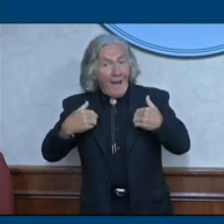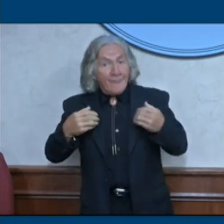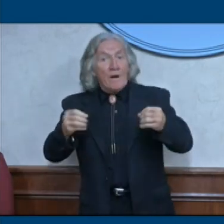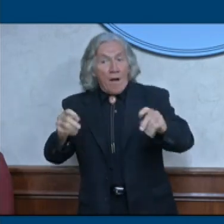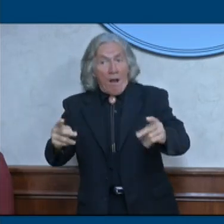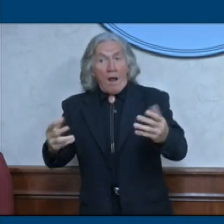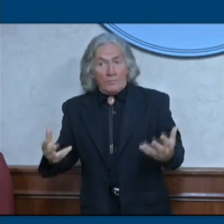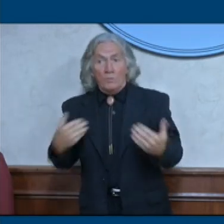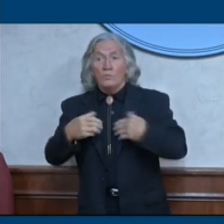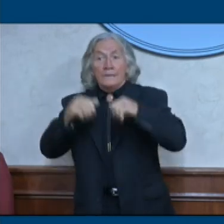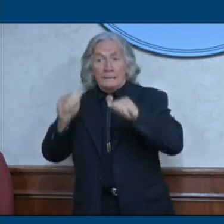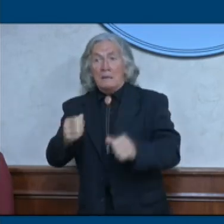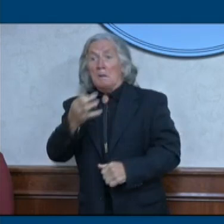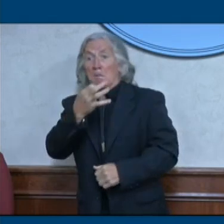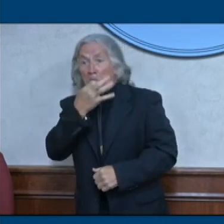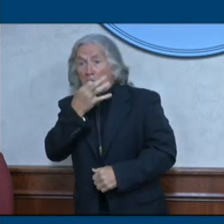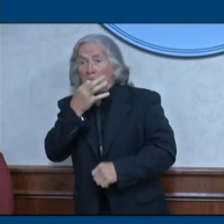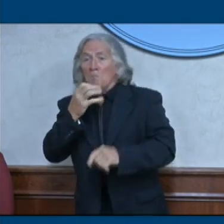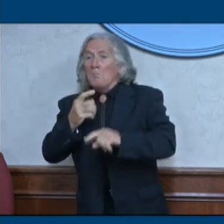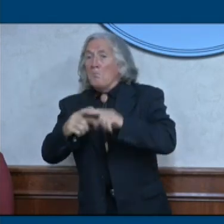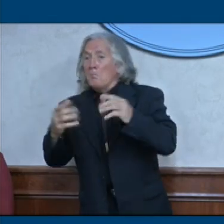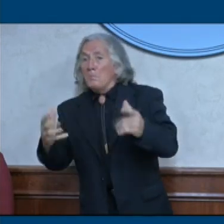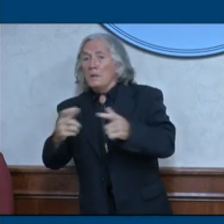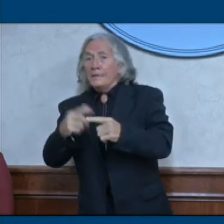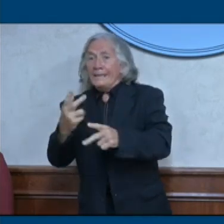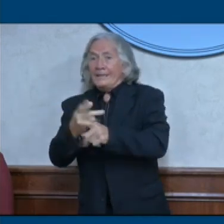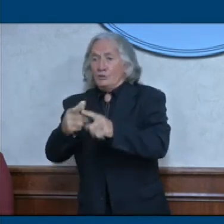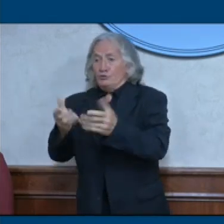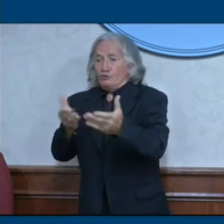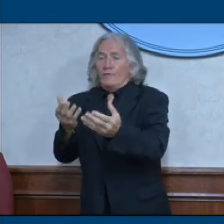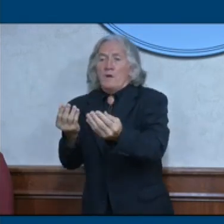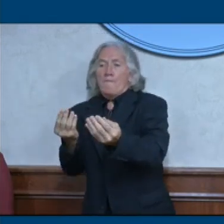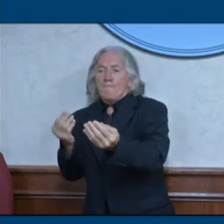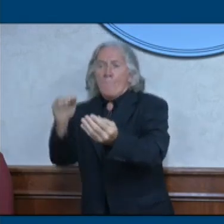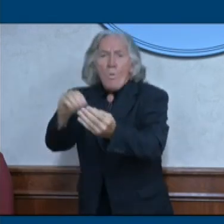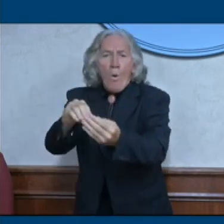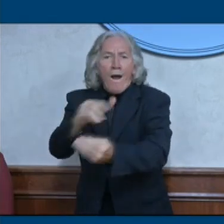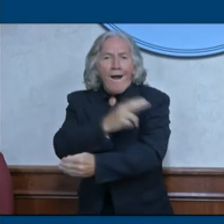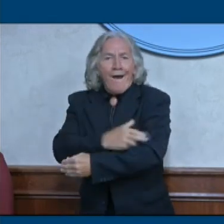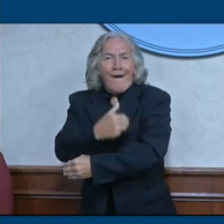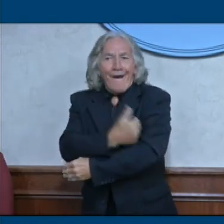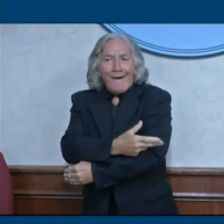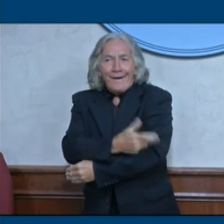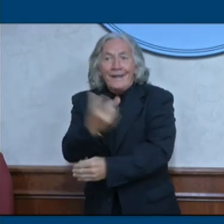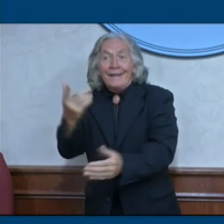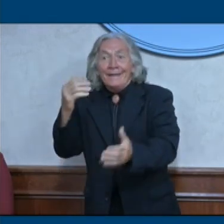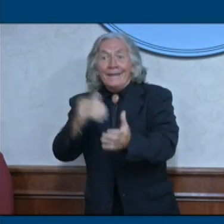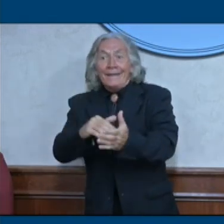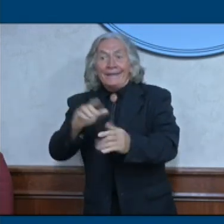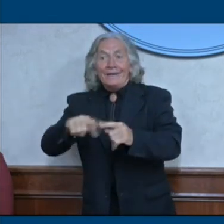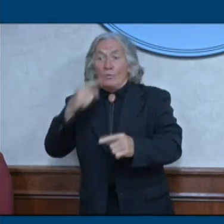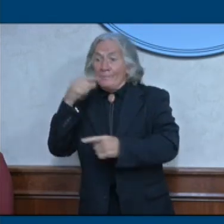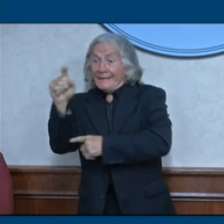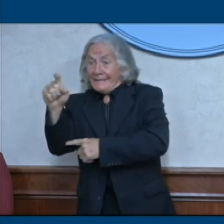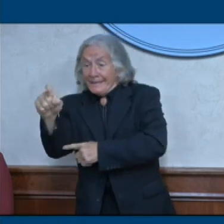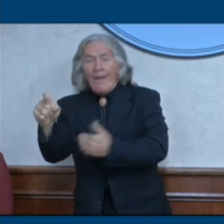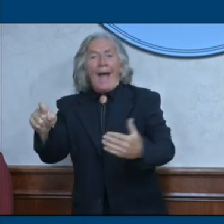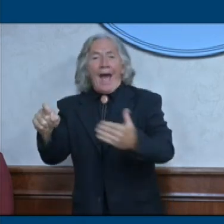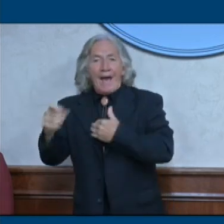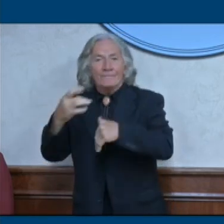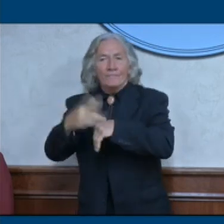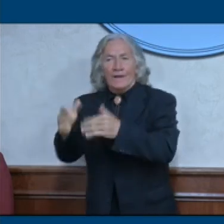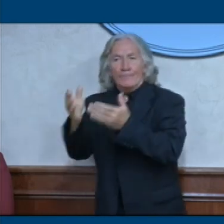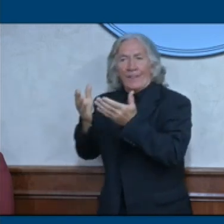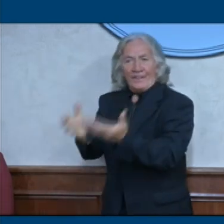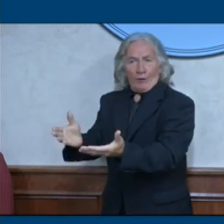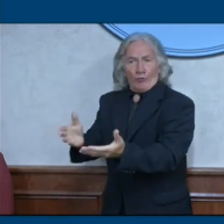right now. And then there is the ability to surge even more hospital beds if they were ever to be needed to